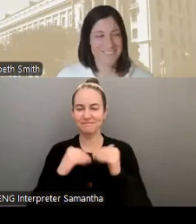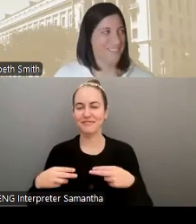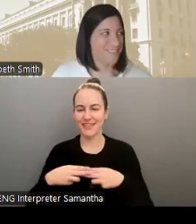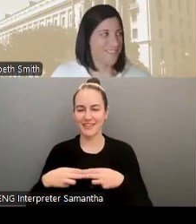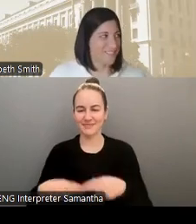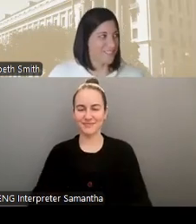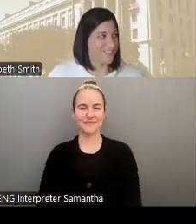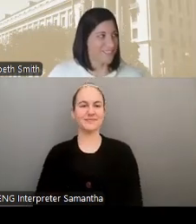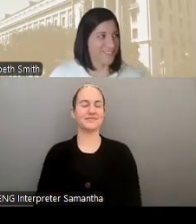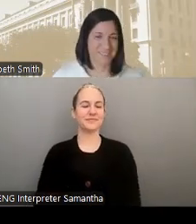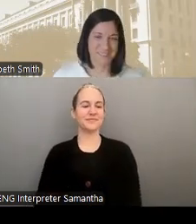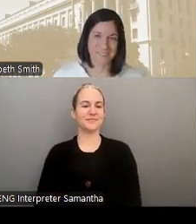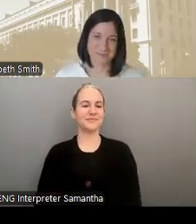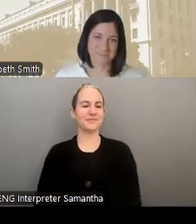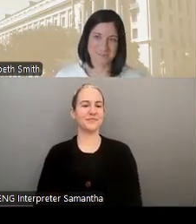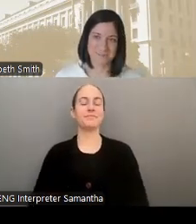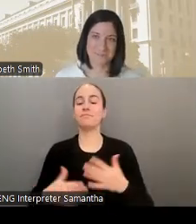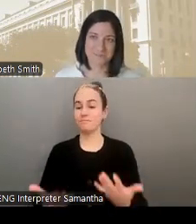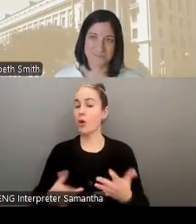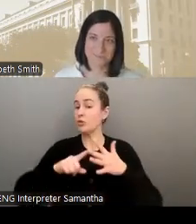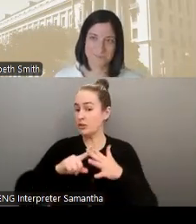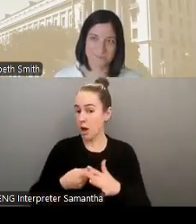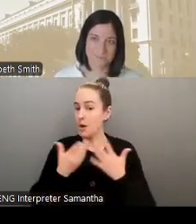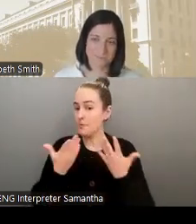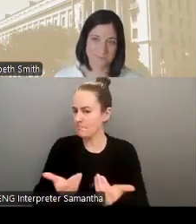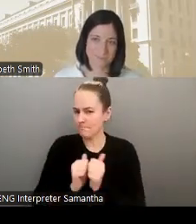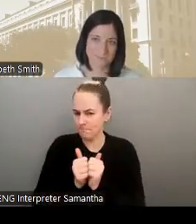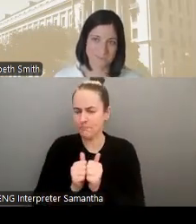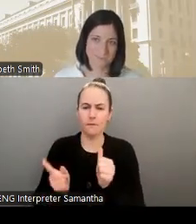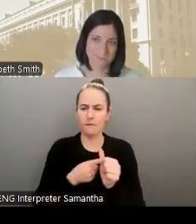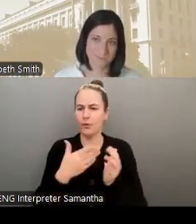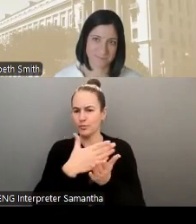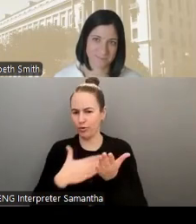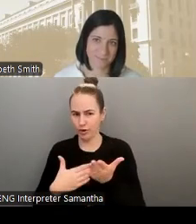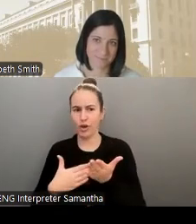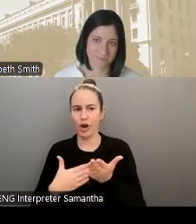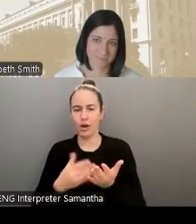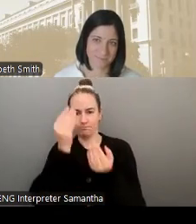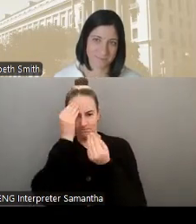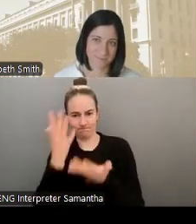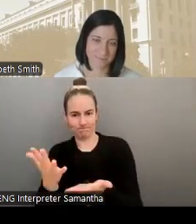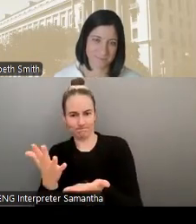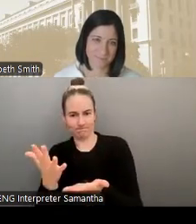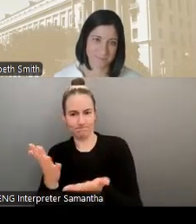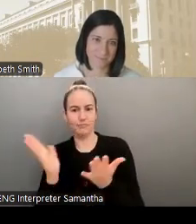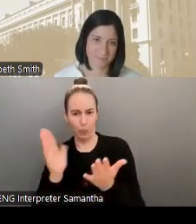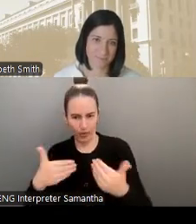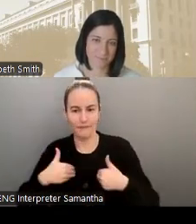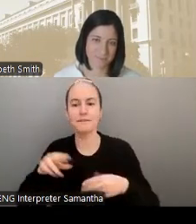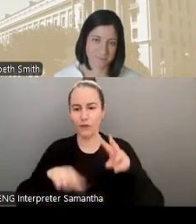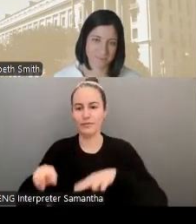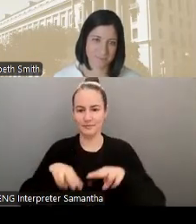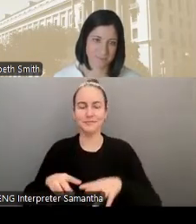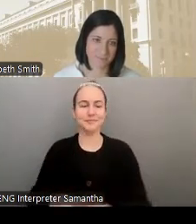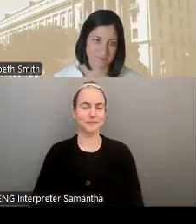So the start of the grant audit. So the first phase is the notification of the audit. So